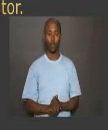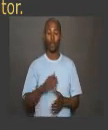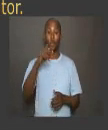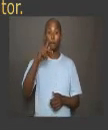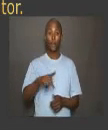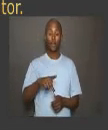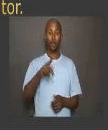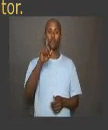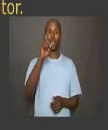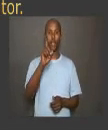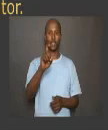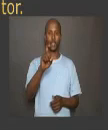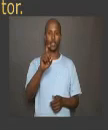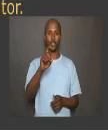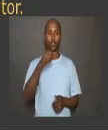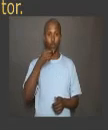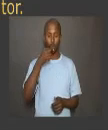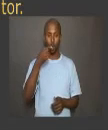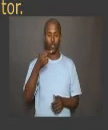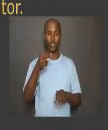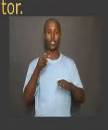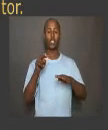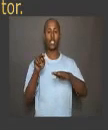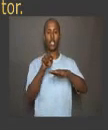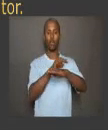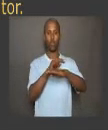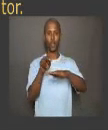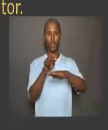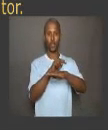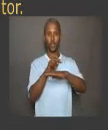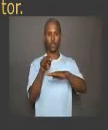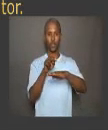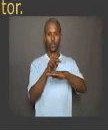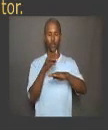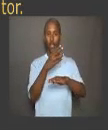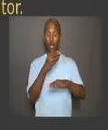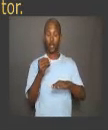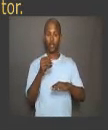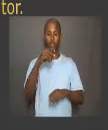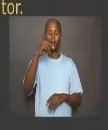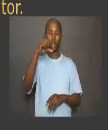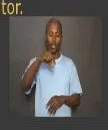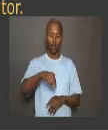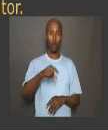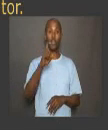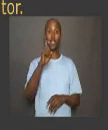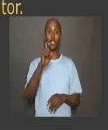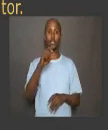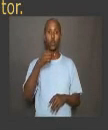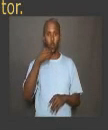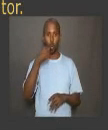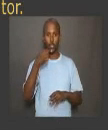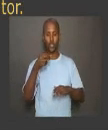P of x is called the numerator, and q of x is called